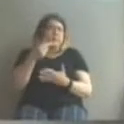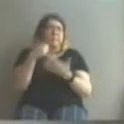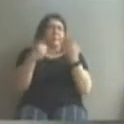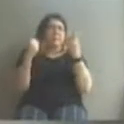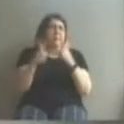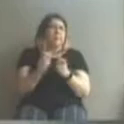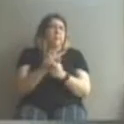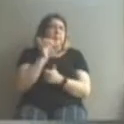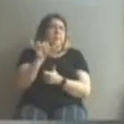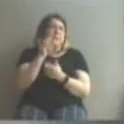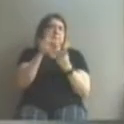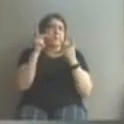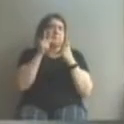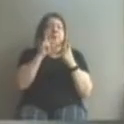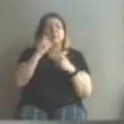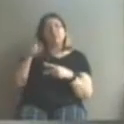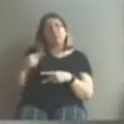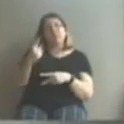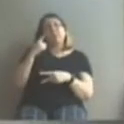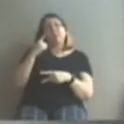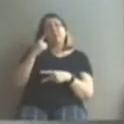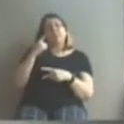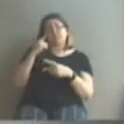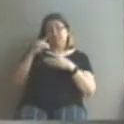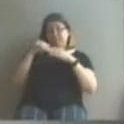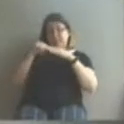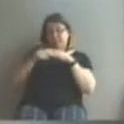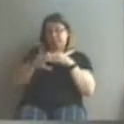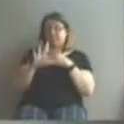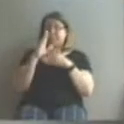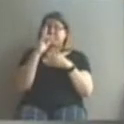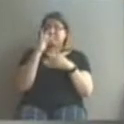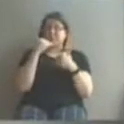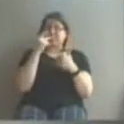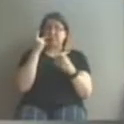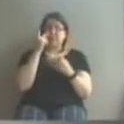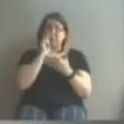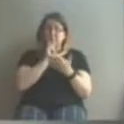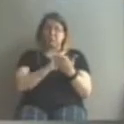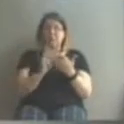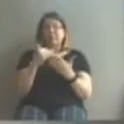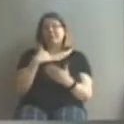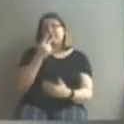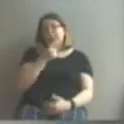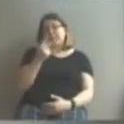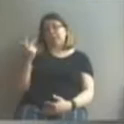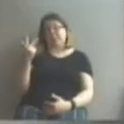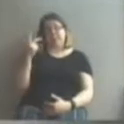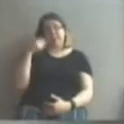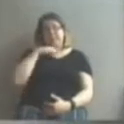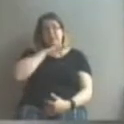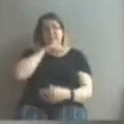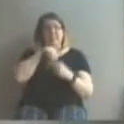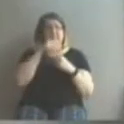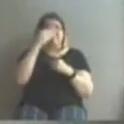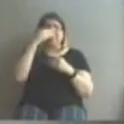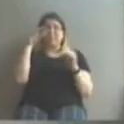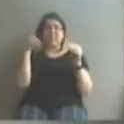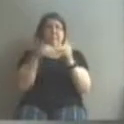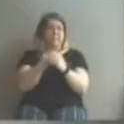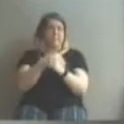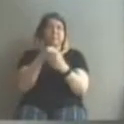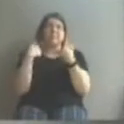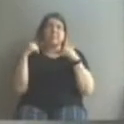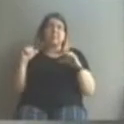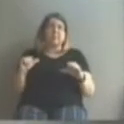what happened to that position. And not only is there a clerk when you walk in the front door, there are 2 or 3 staff members right there in that front office that have